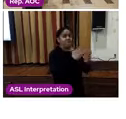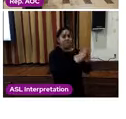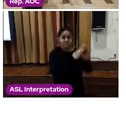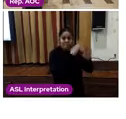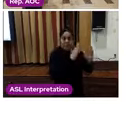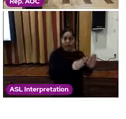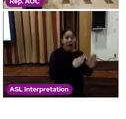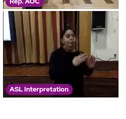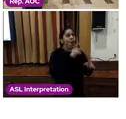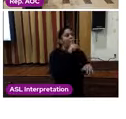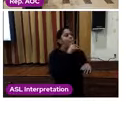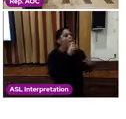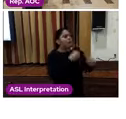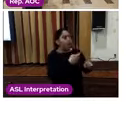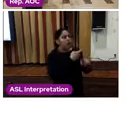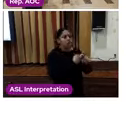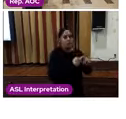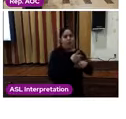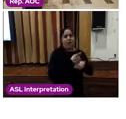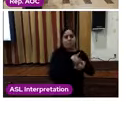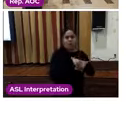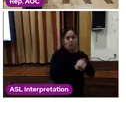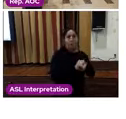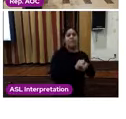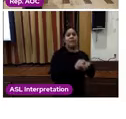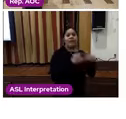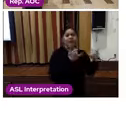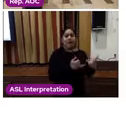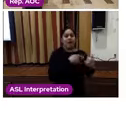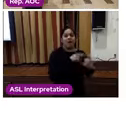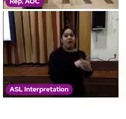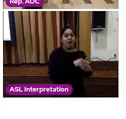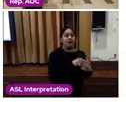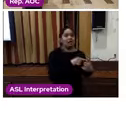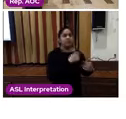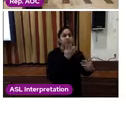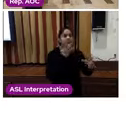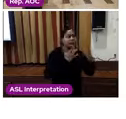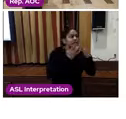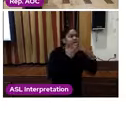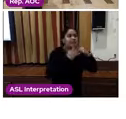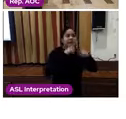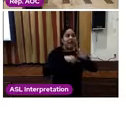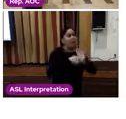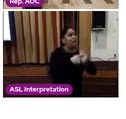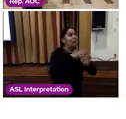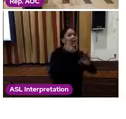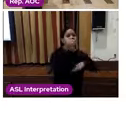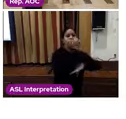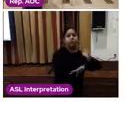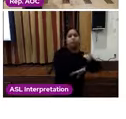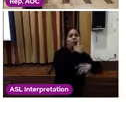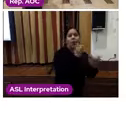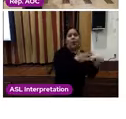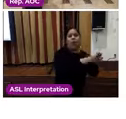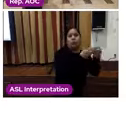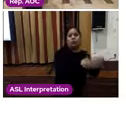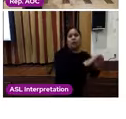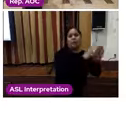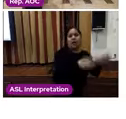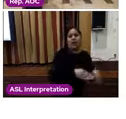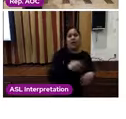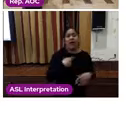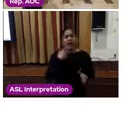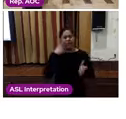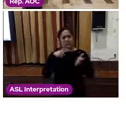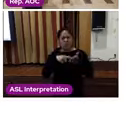or their apartment or home where they live are now on the precipice of foreclosure. I looked at the map this morning. There was a